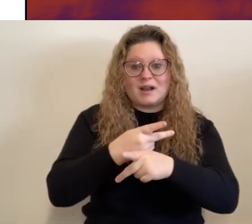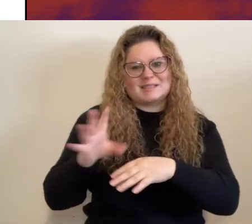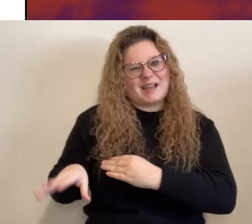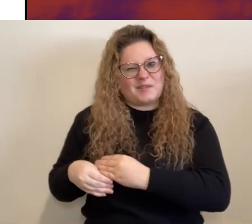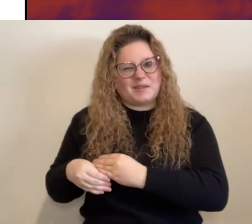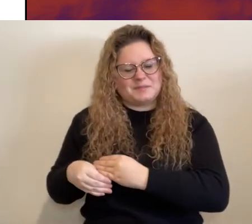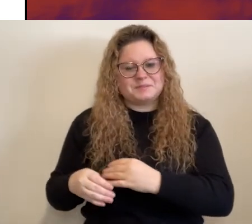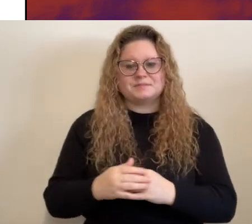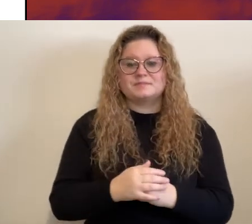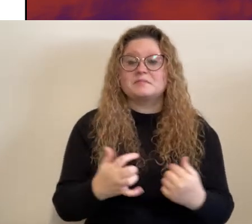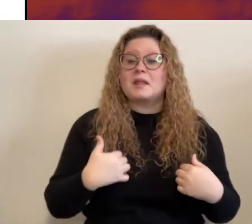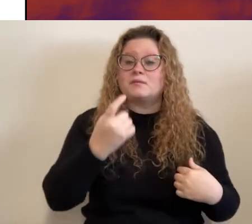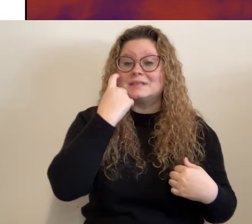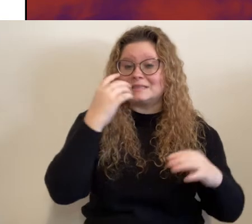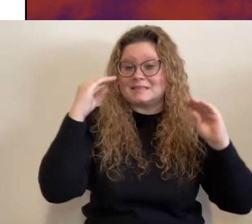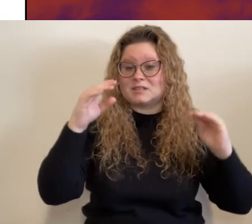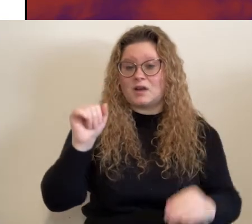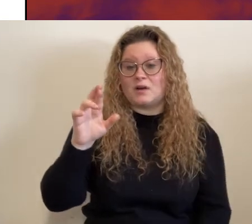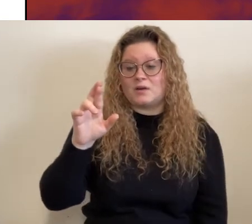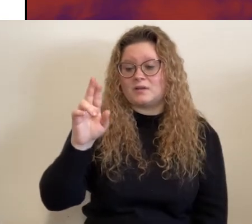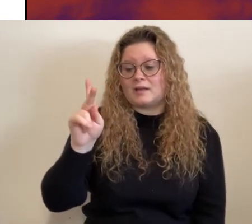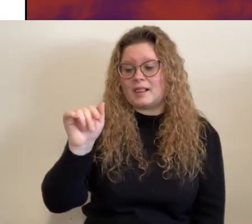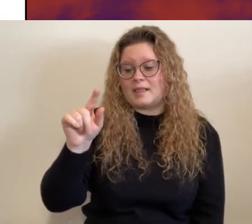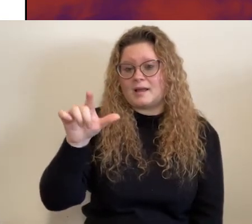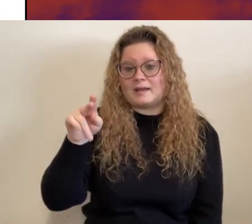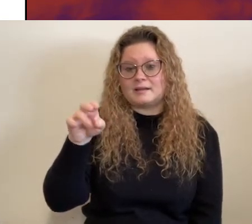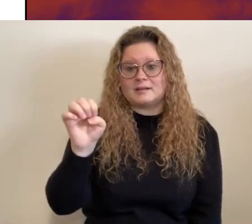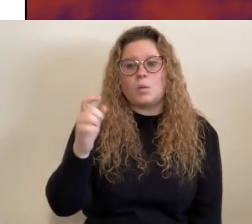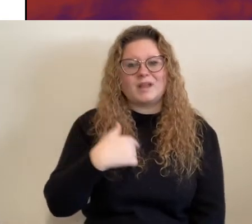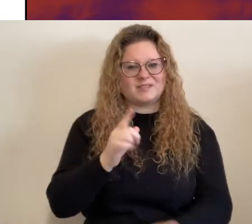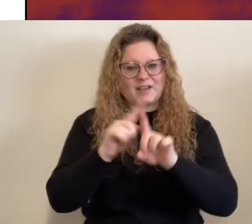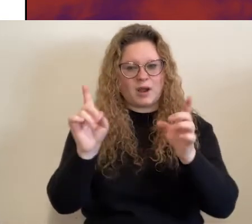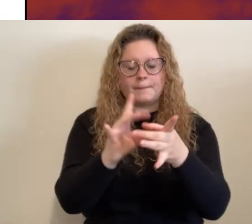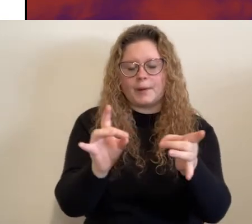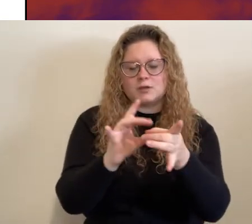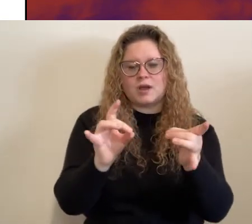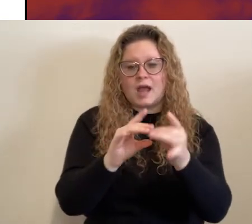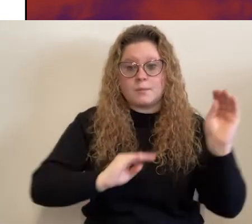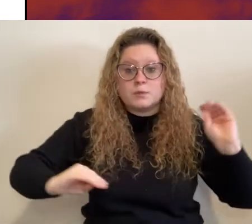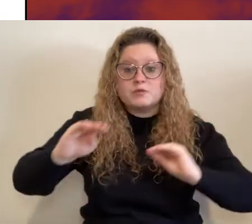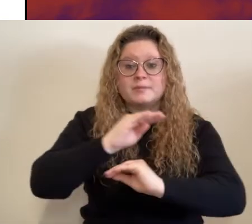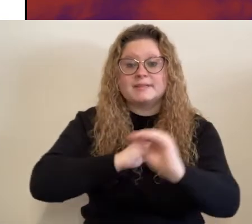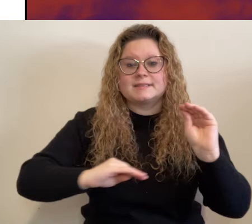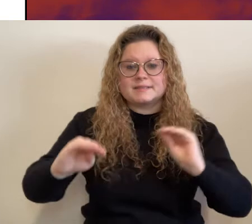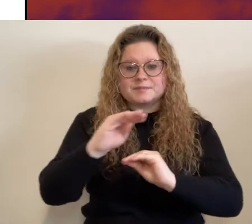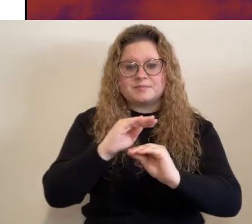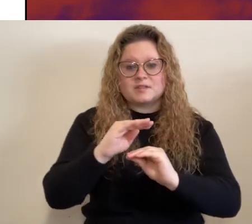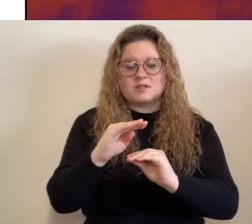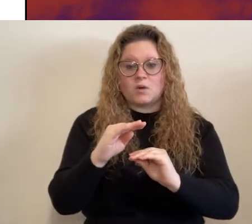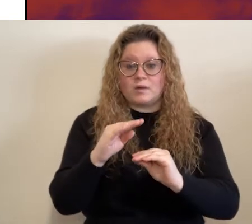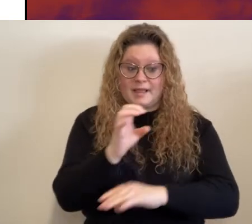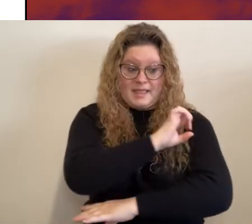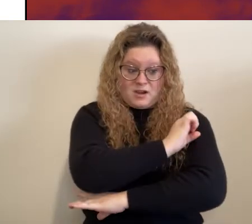this like Arcaline class where it's like we do certain mantra and movement, and you remove all of the energy that's held